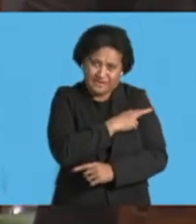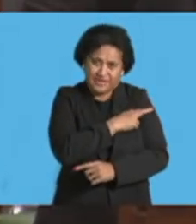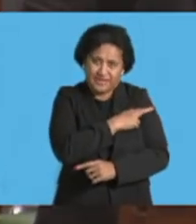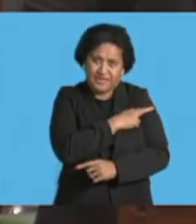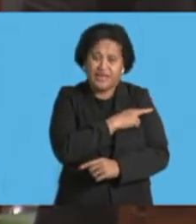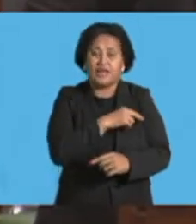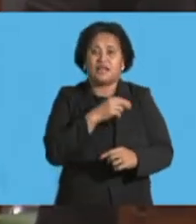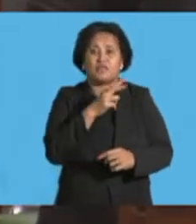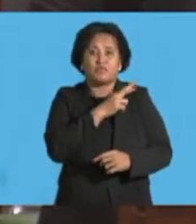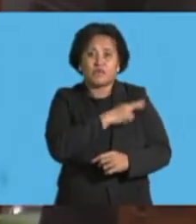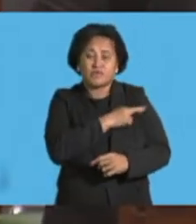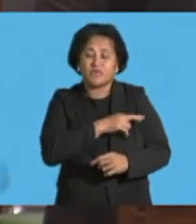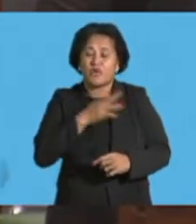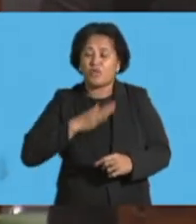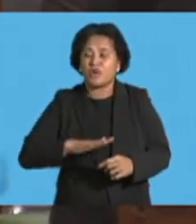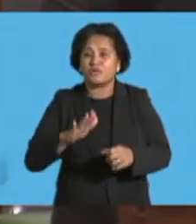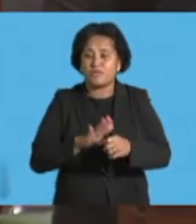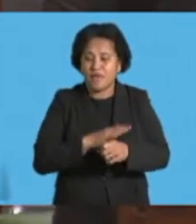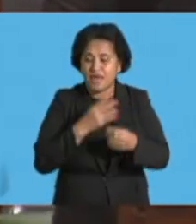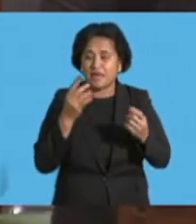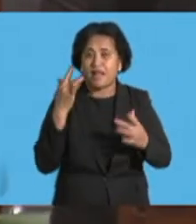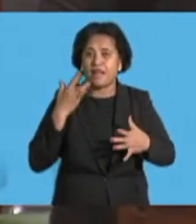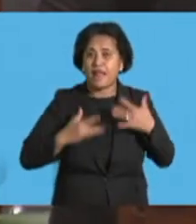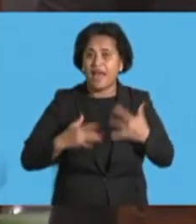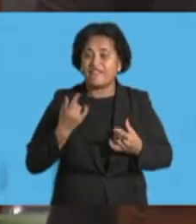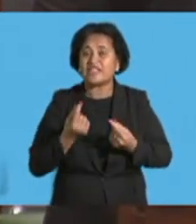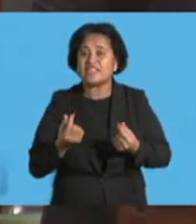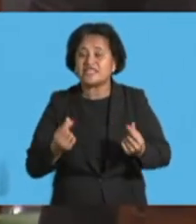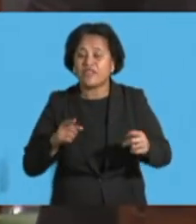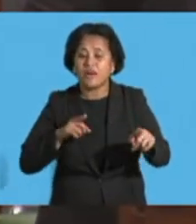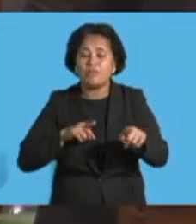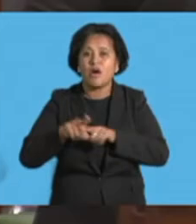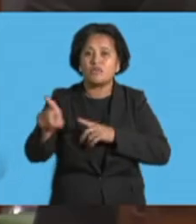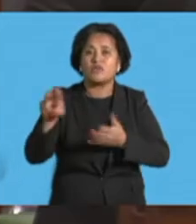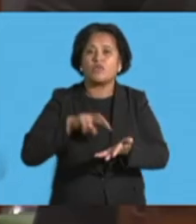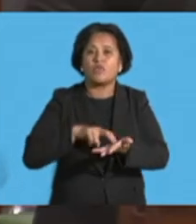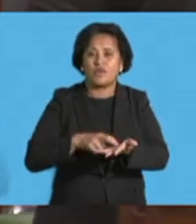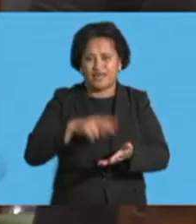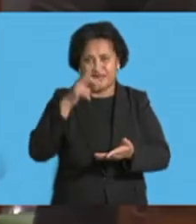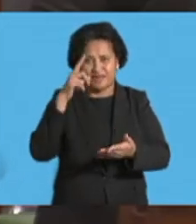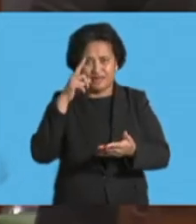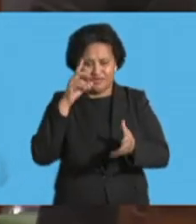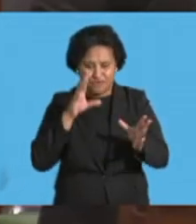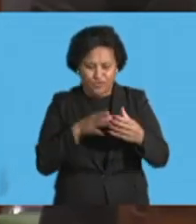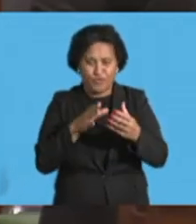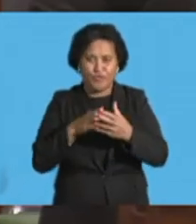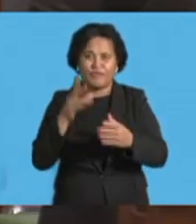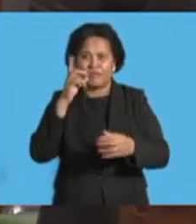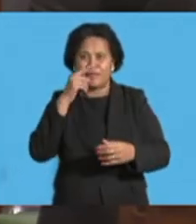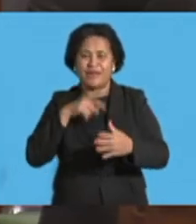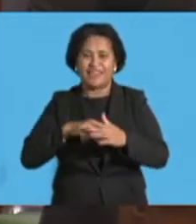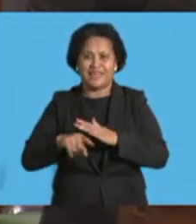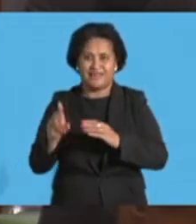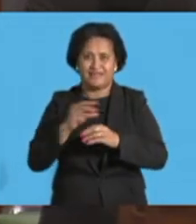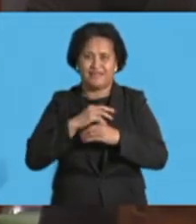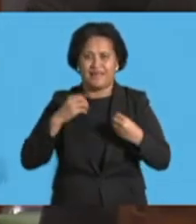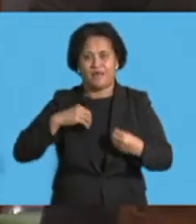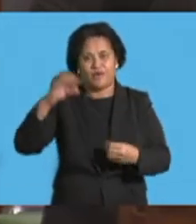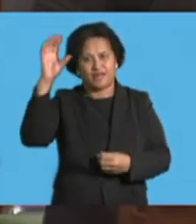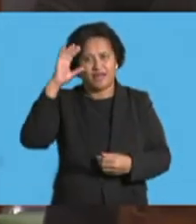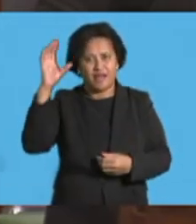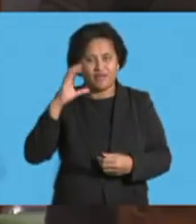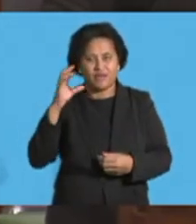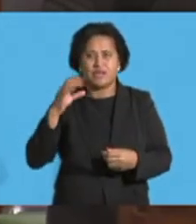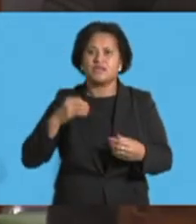to make life easier for the most vulnerable groups of people in our beloved nation. Madam Speaker, it